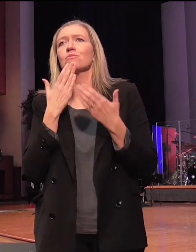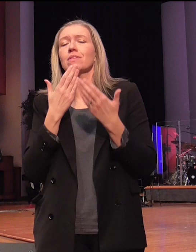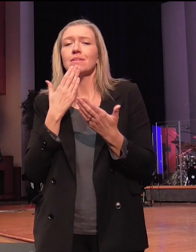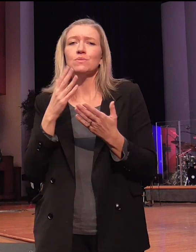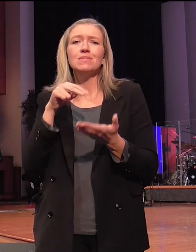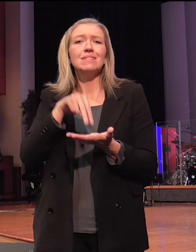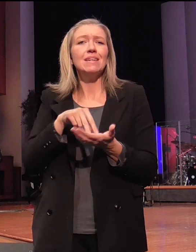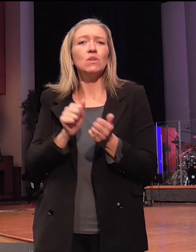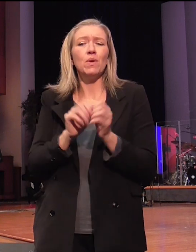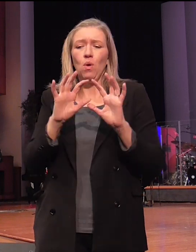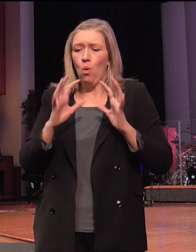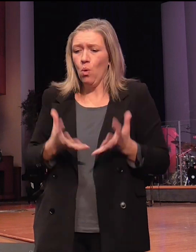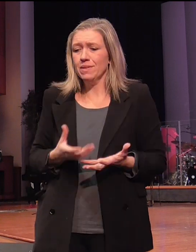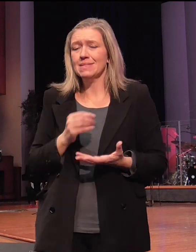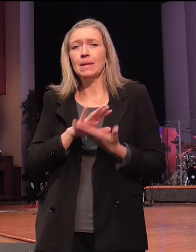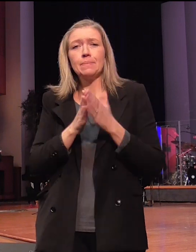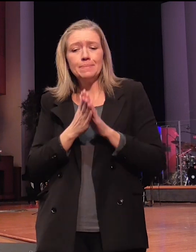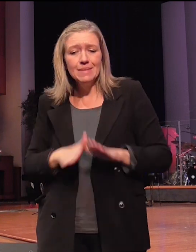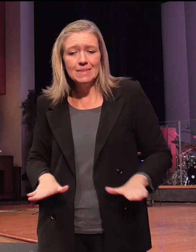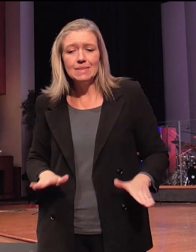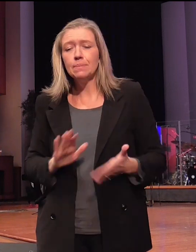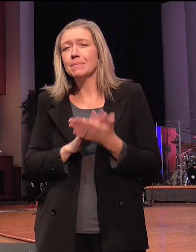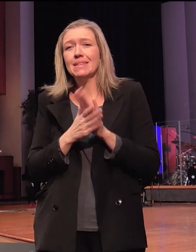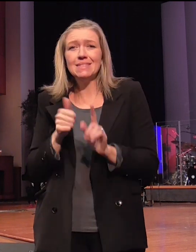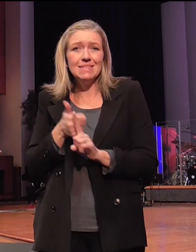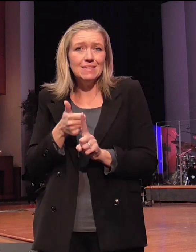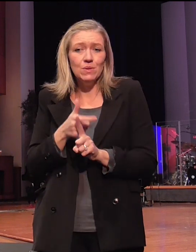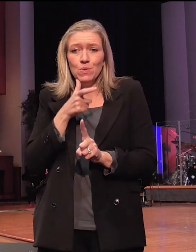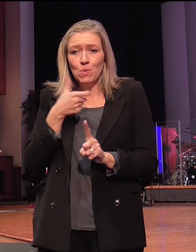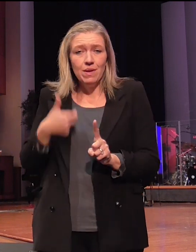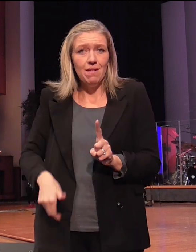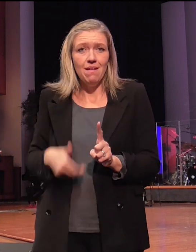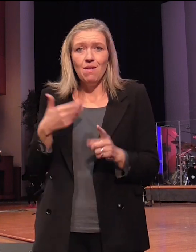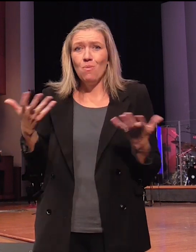peace. Peace is the way, peace is who and what we are, and we